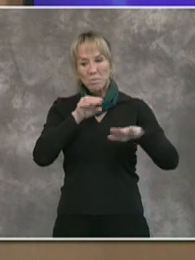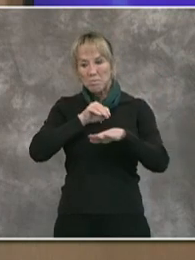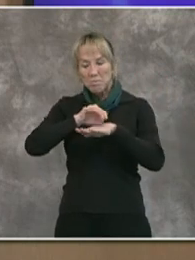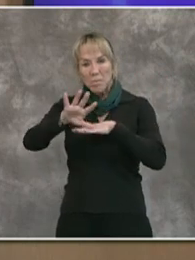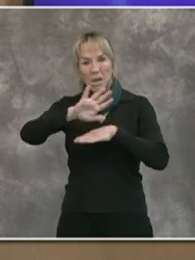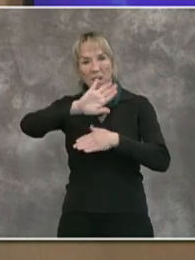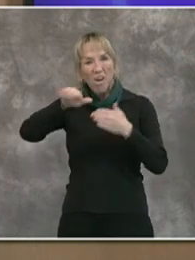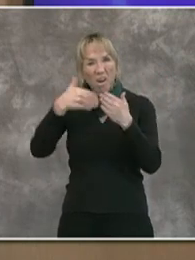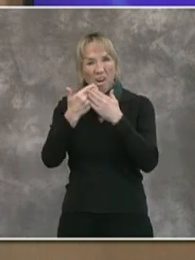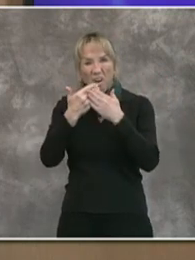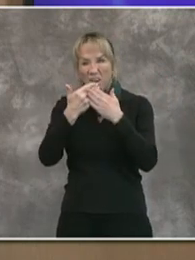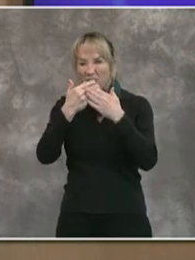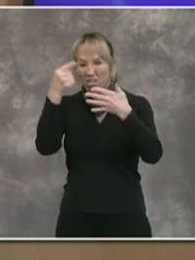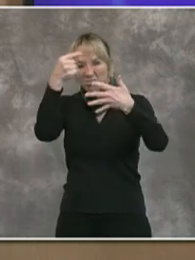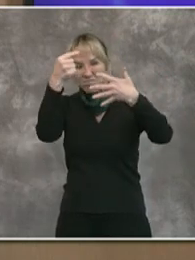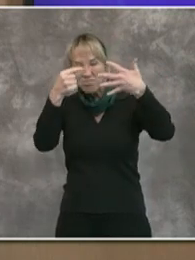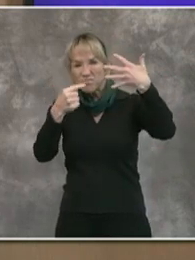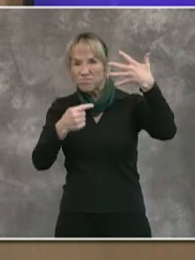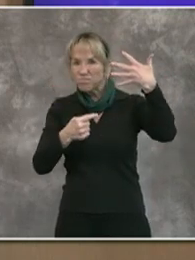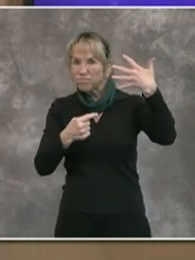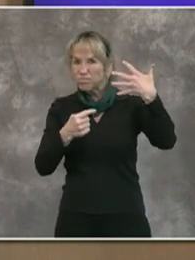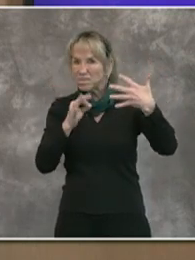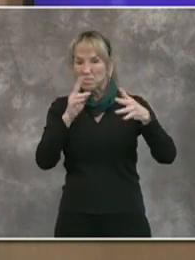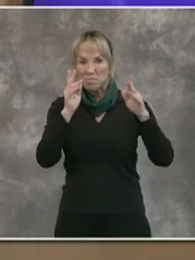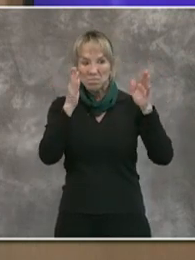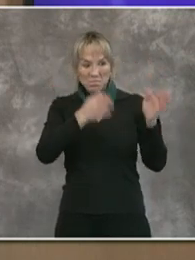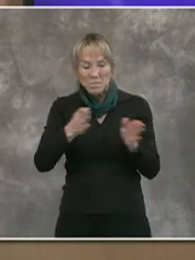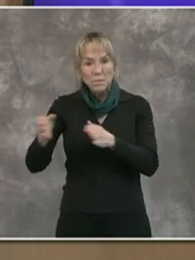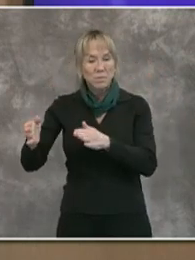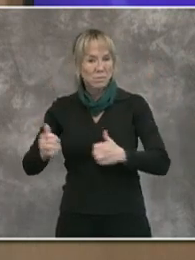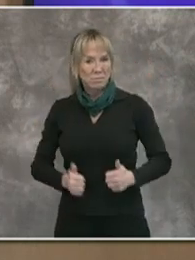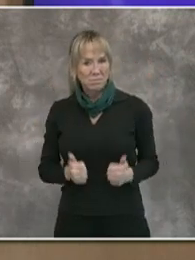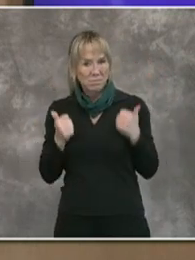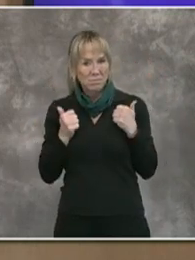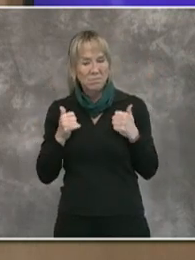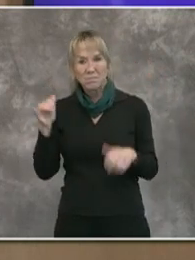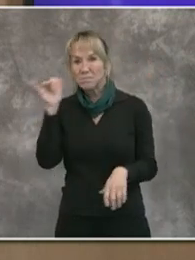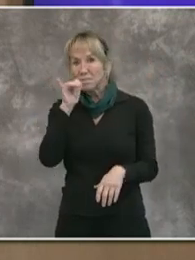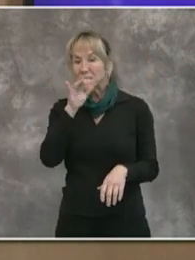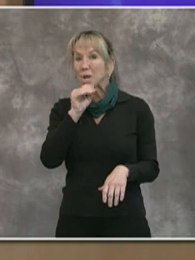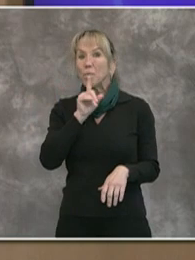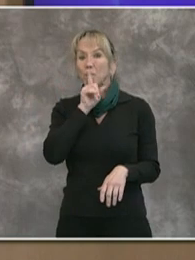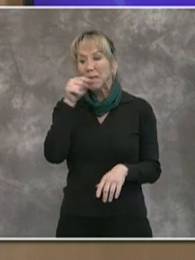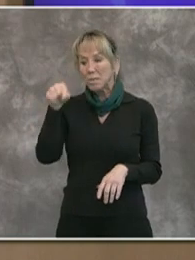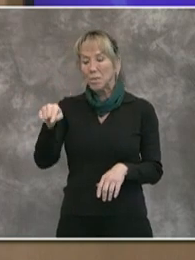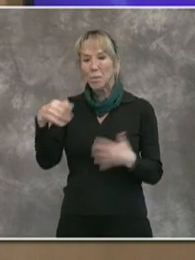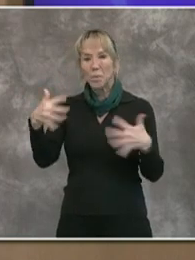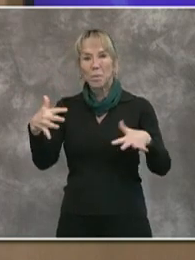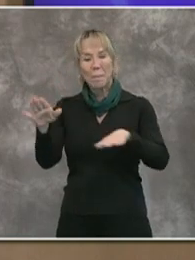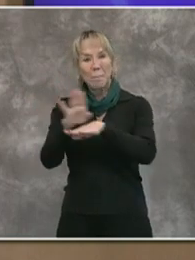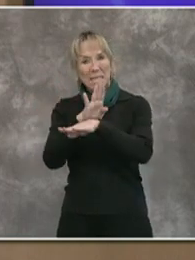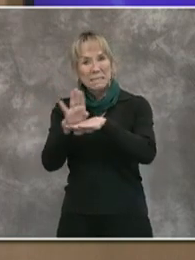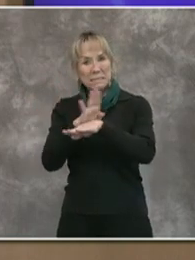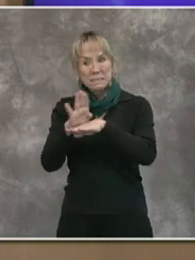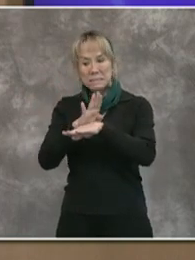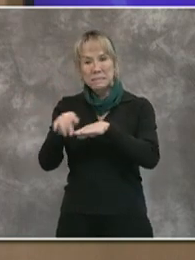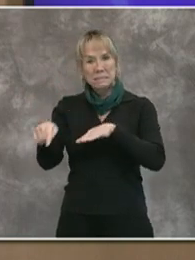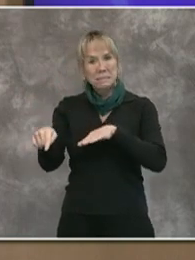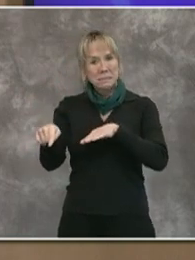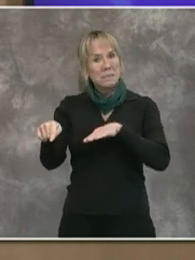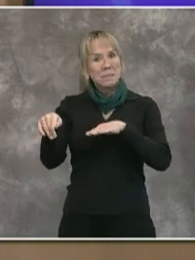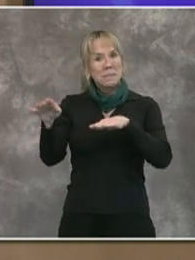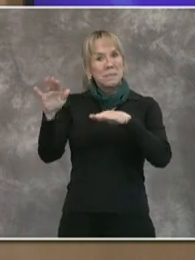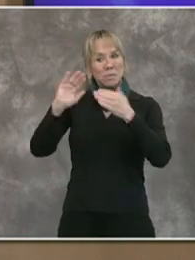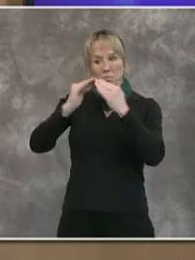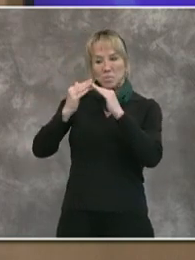employees to employment, and one of the impacts that it has had has certainly been on our business community, especially our small